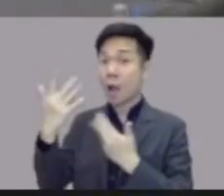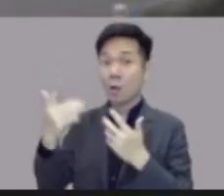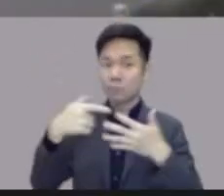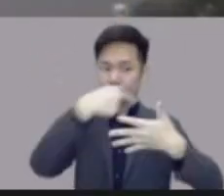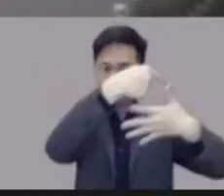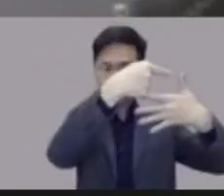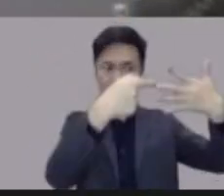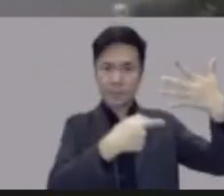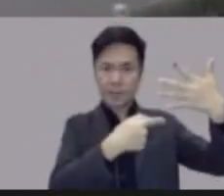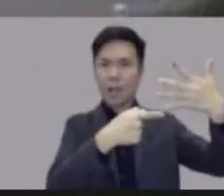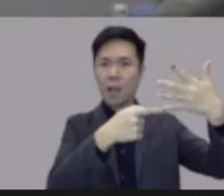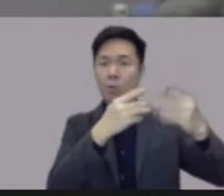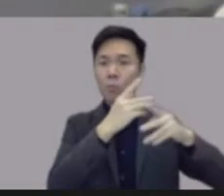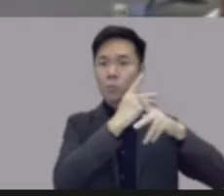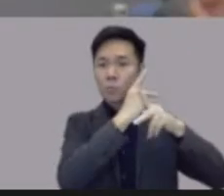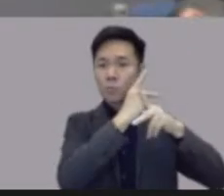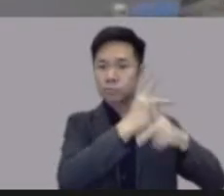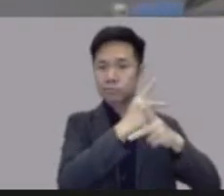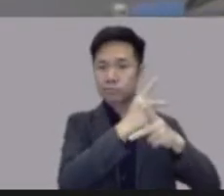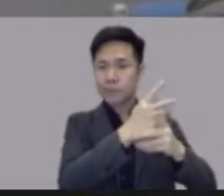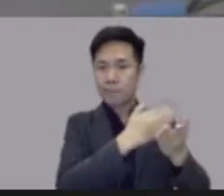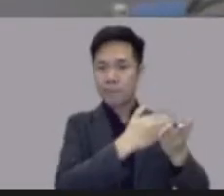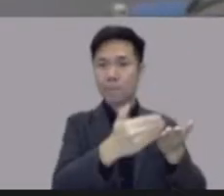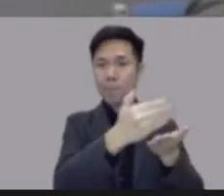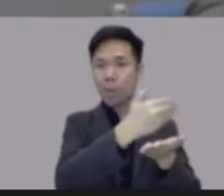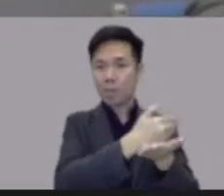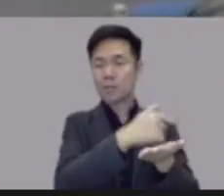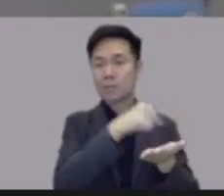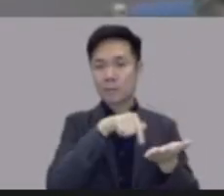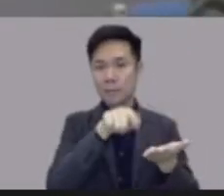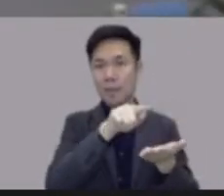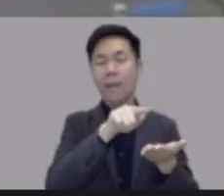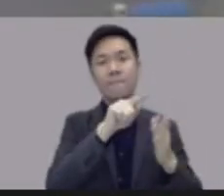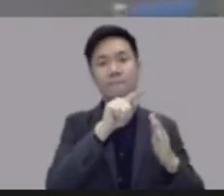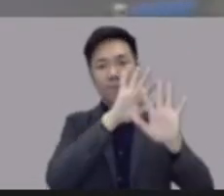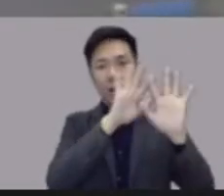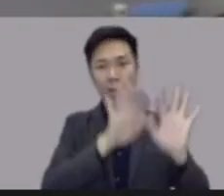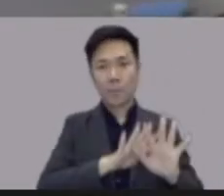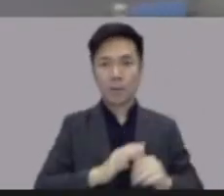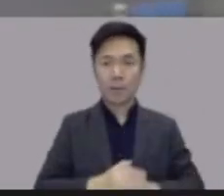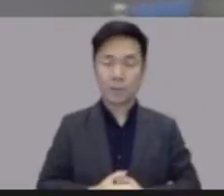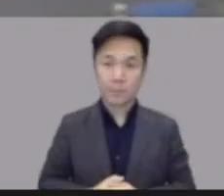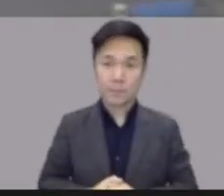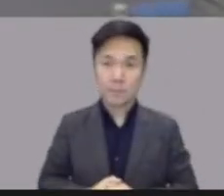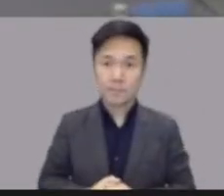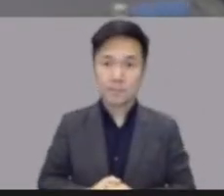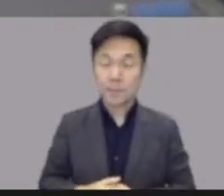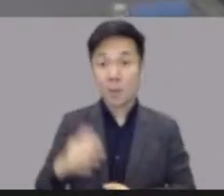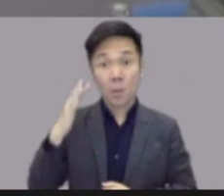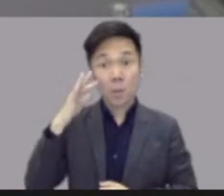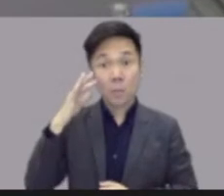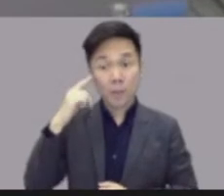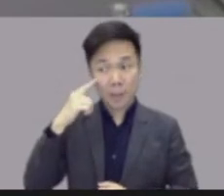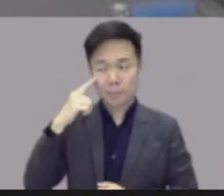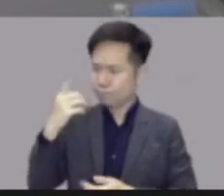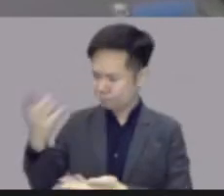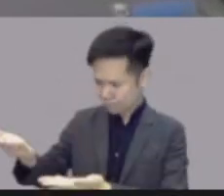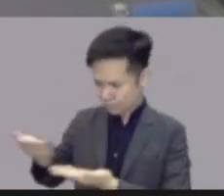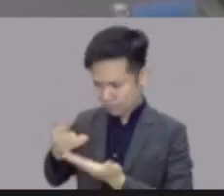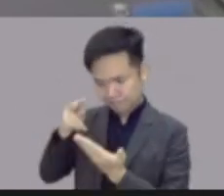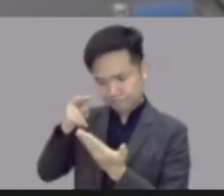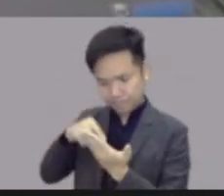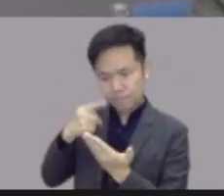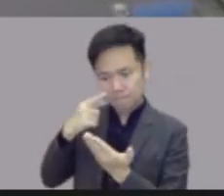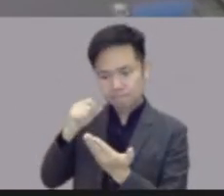areas and I welcome the results why because climate actions to achieve the global climate goals such